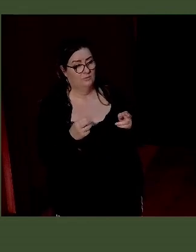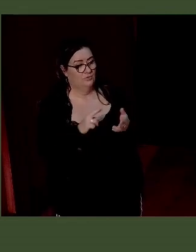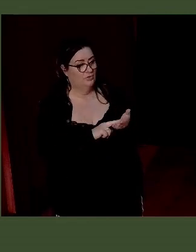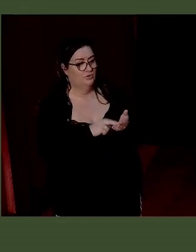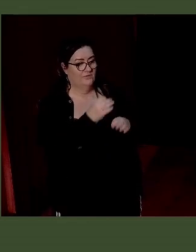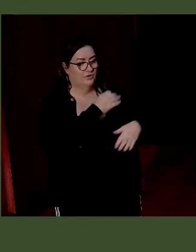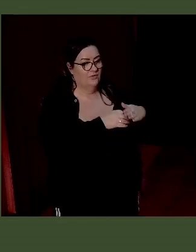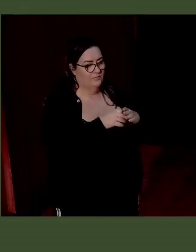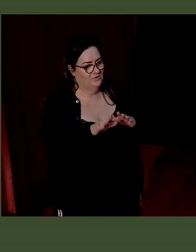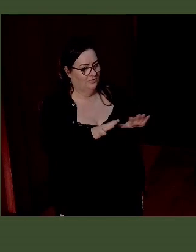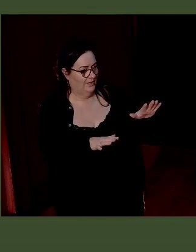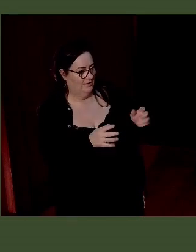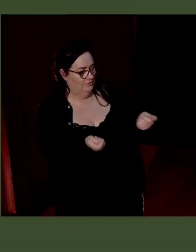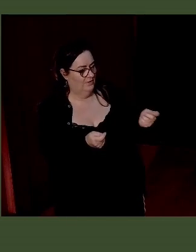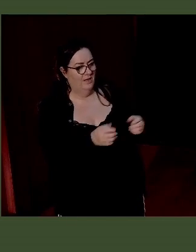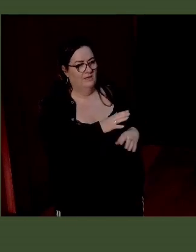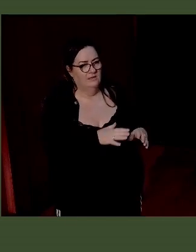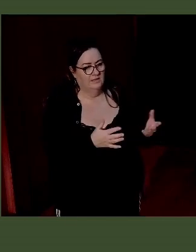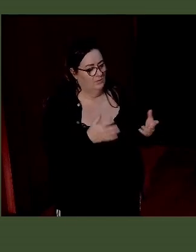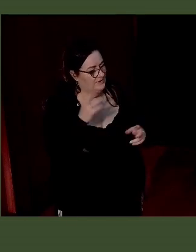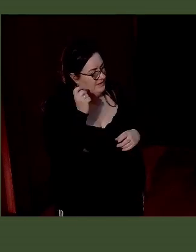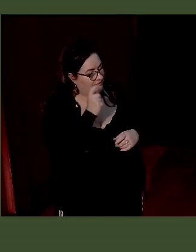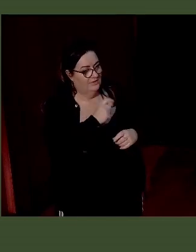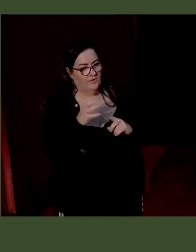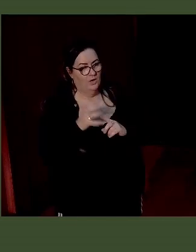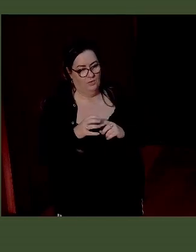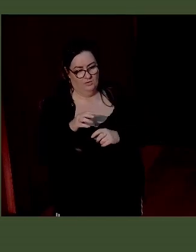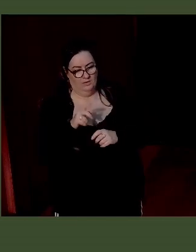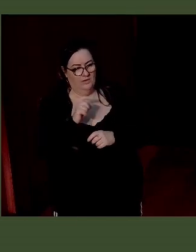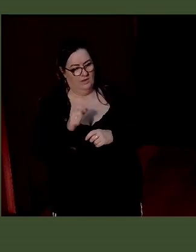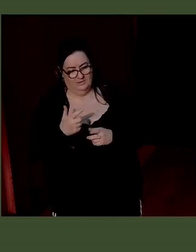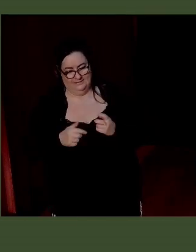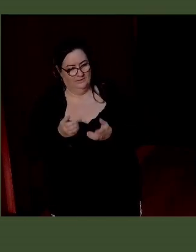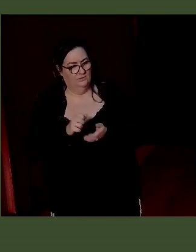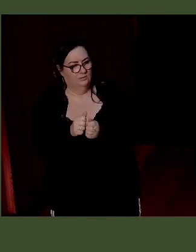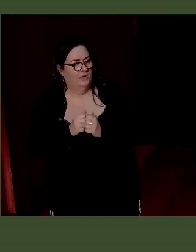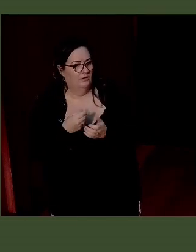afloat. It was harder for local authorities to borrow money in the 1920s than